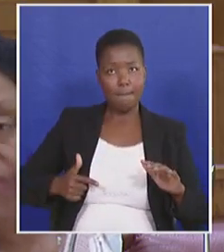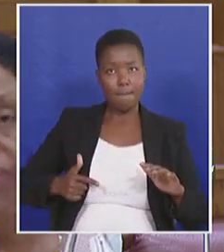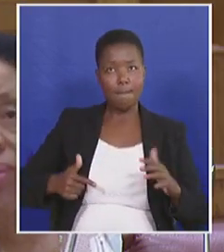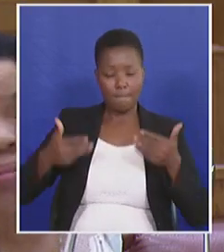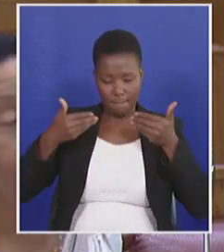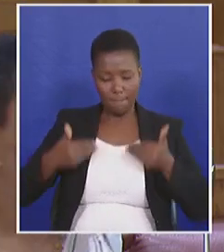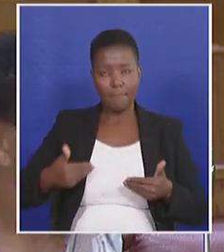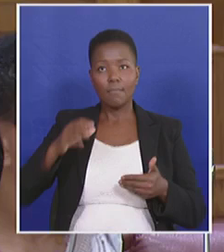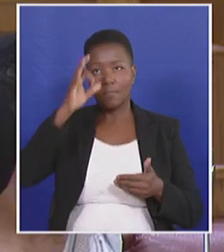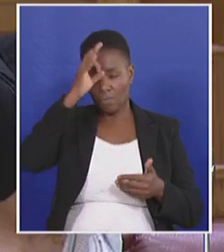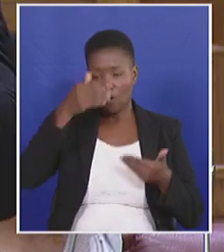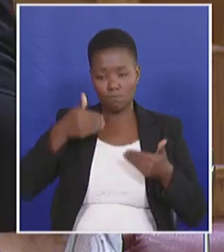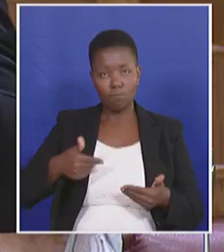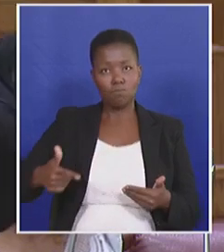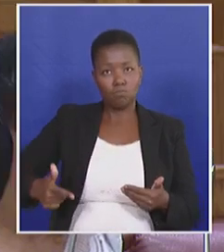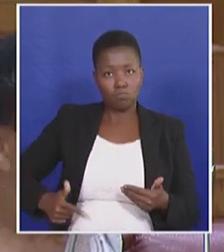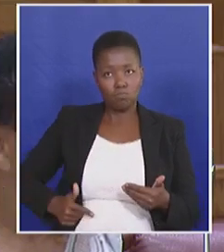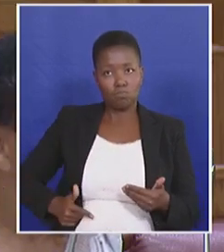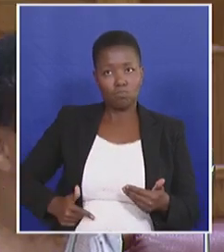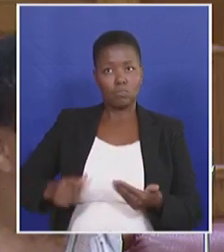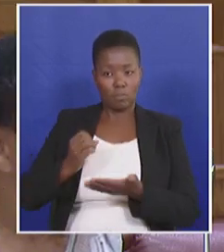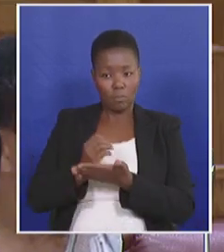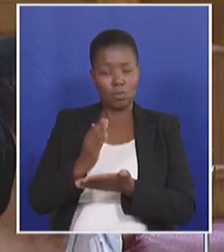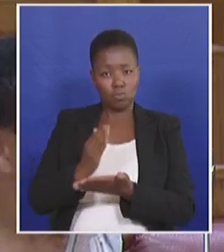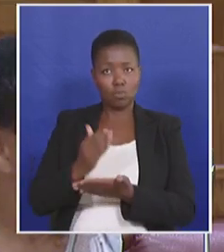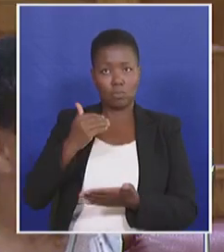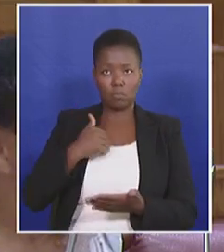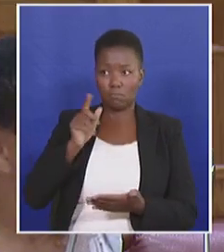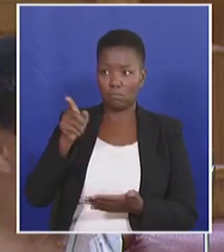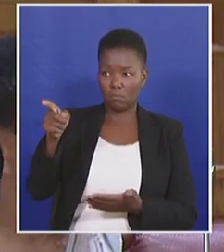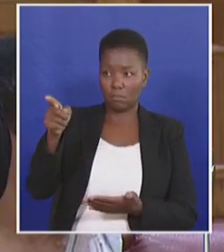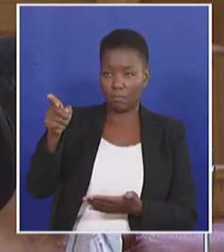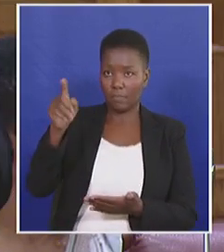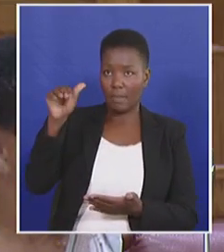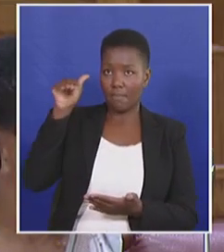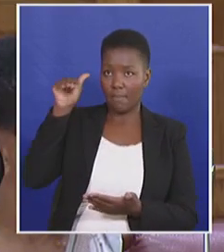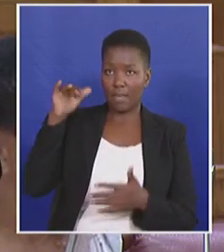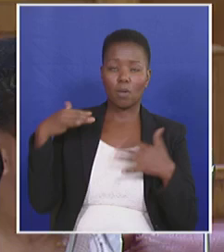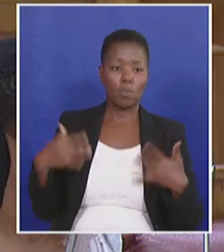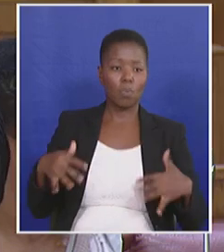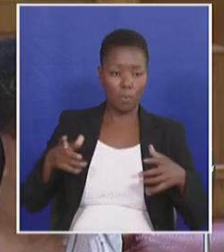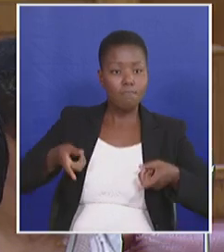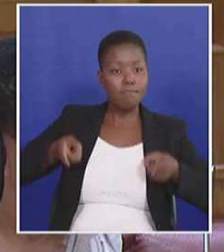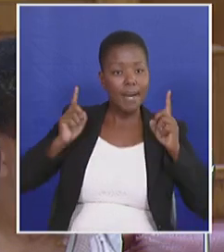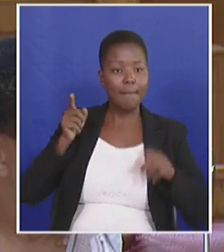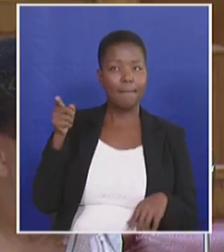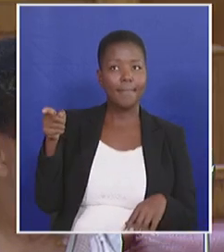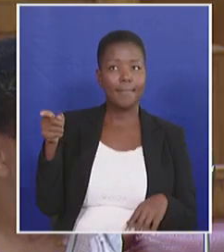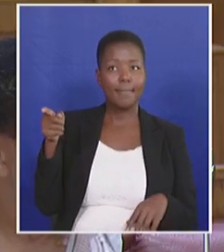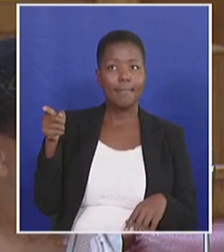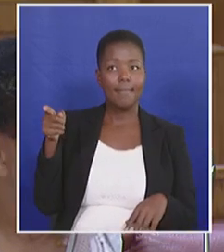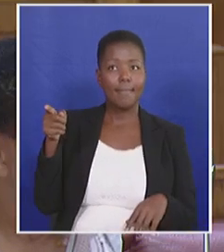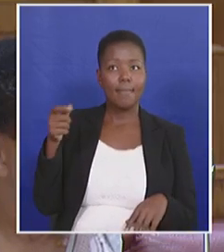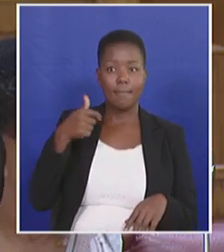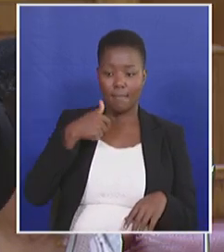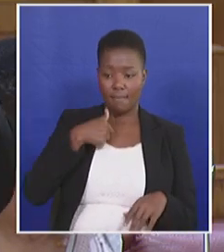still equipped to make a determination that says, look, that situation is a deadly situation, and therefore my manner of